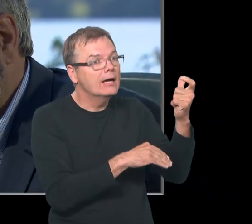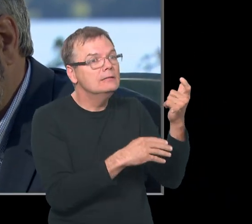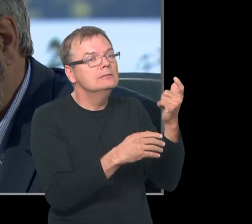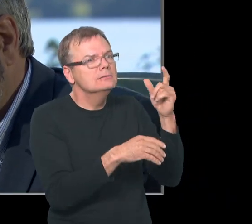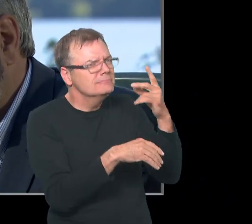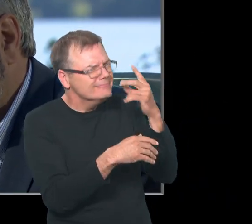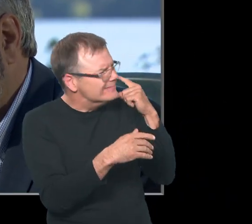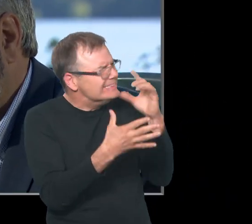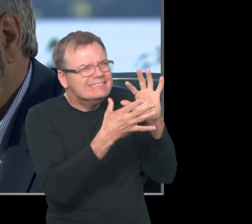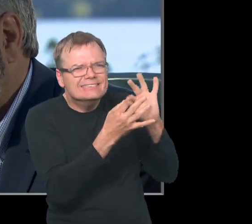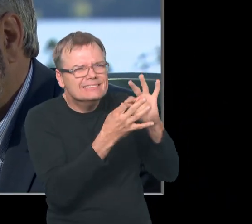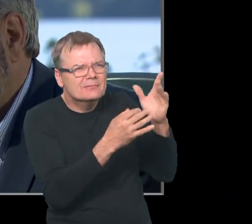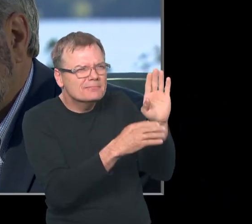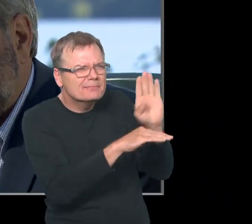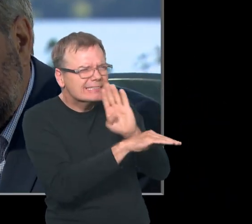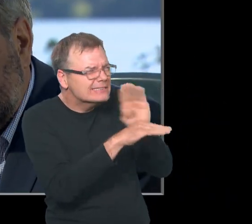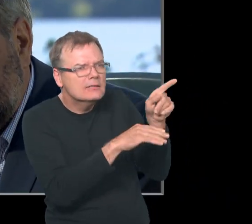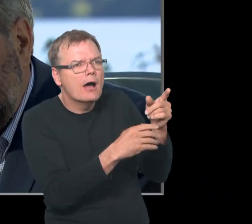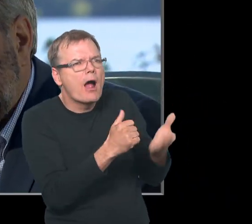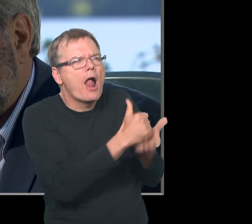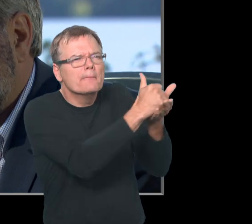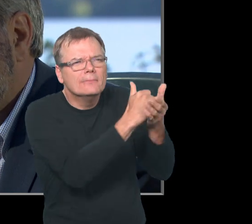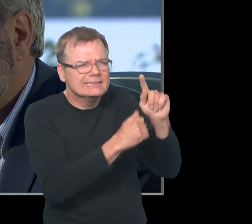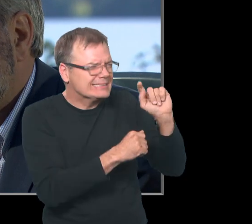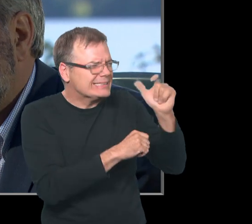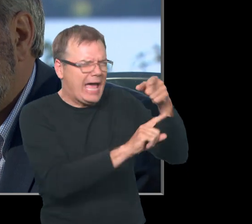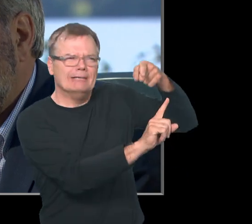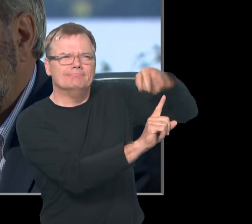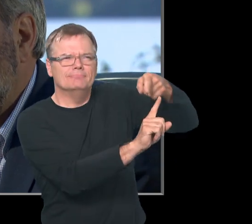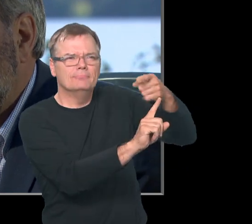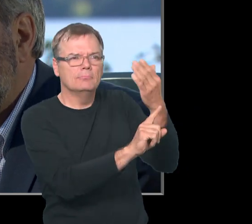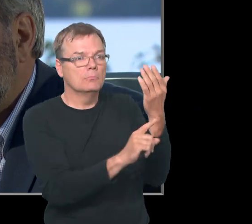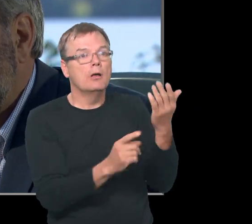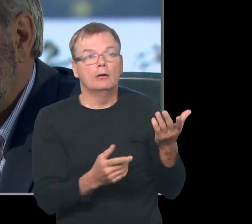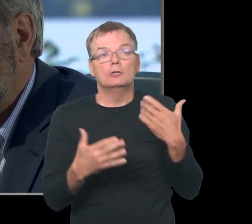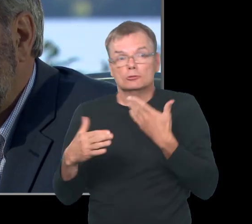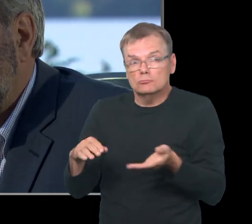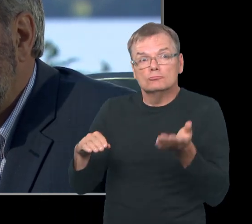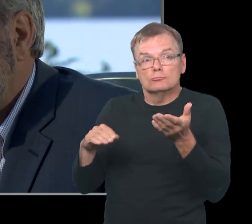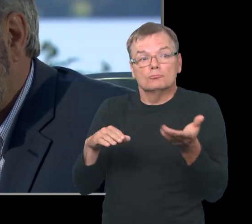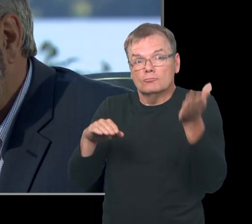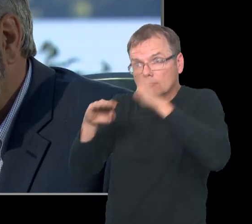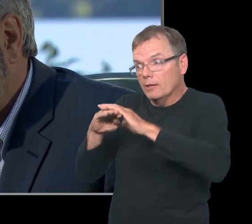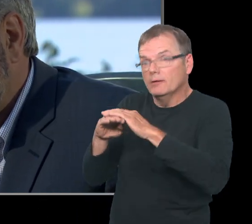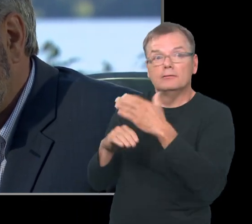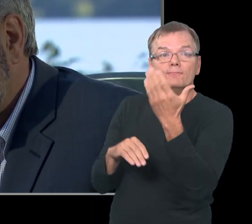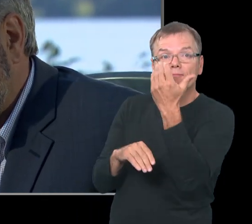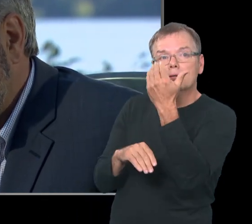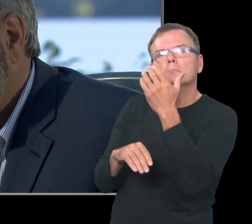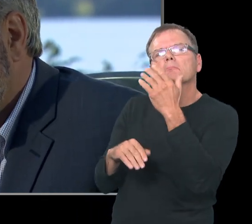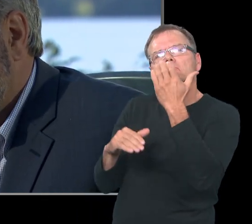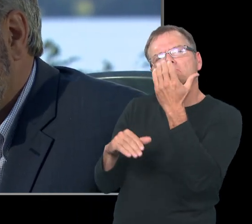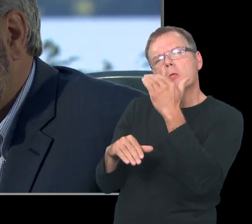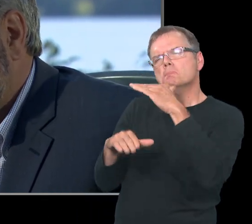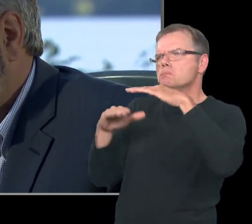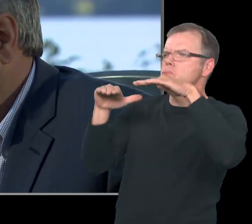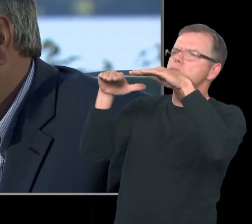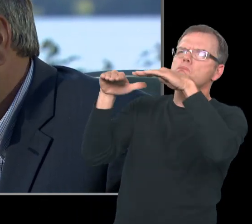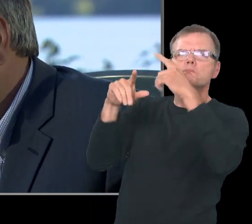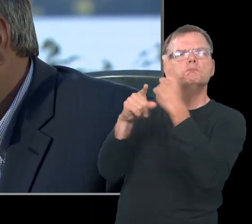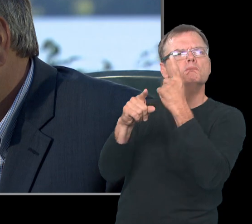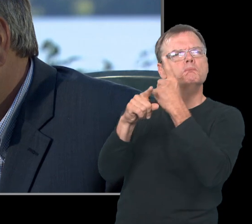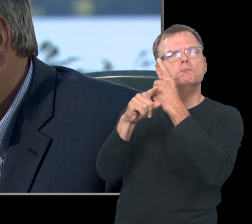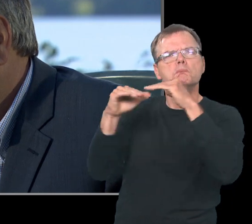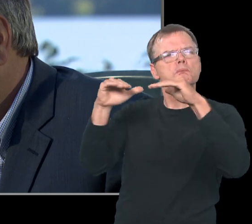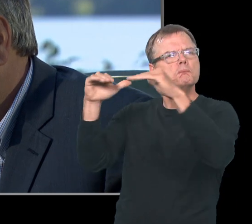at 15. We're going to raise it reasonably. It'll stay below what it has been as an average under the Conservatives, but they're the